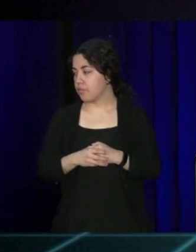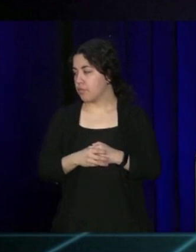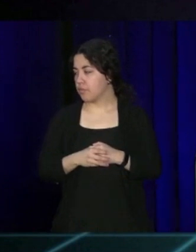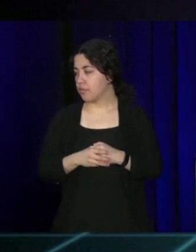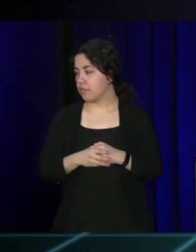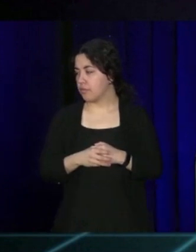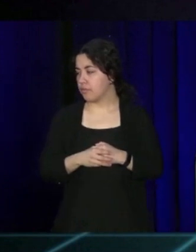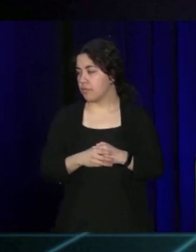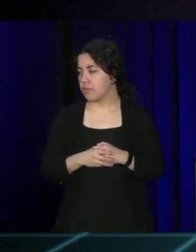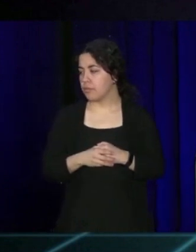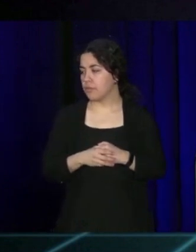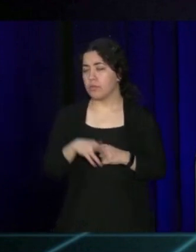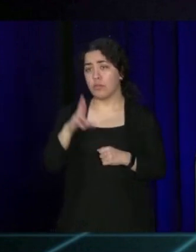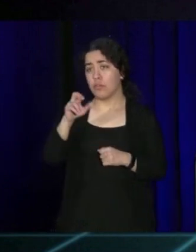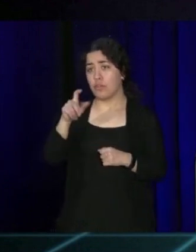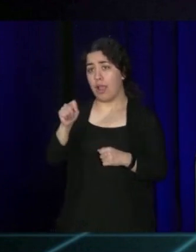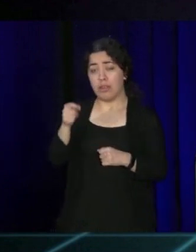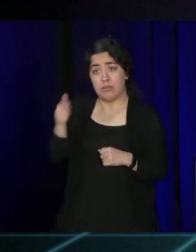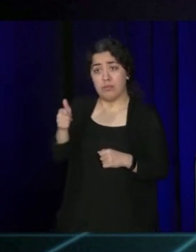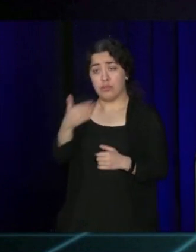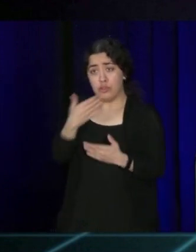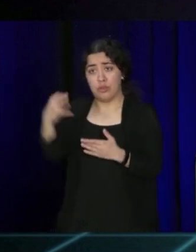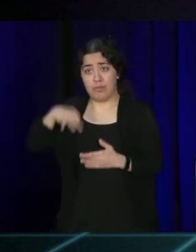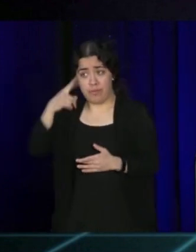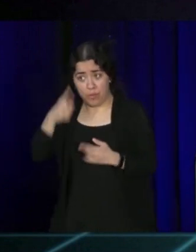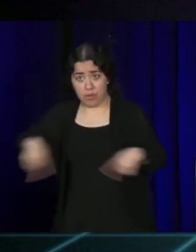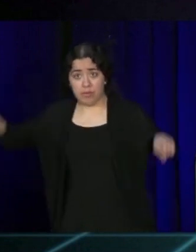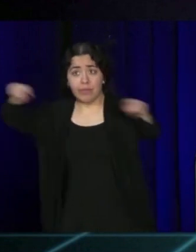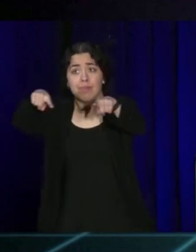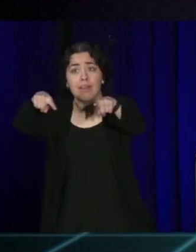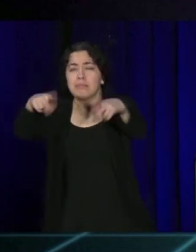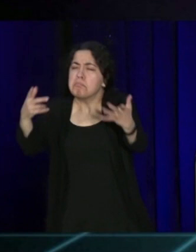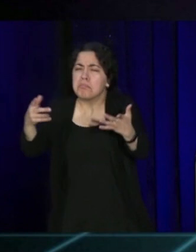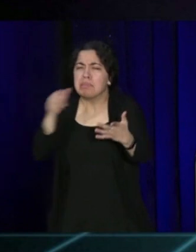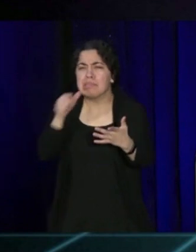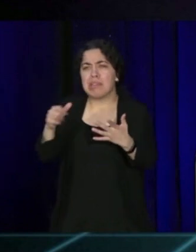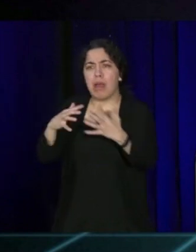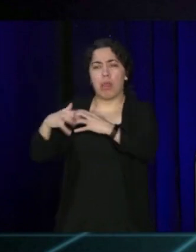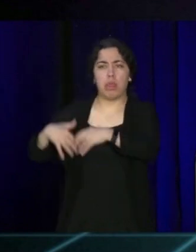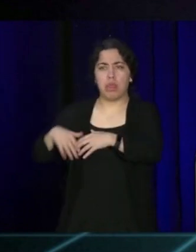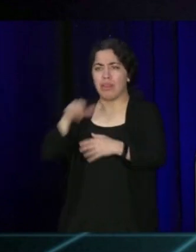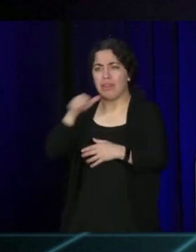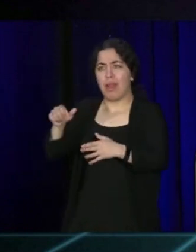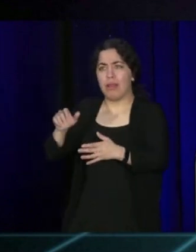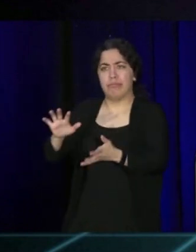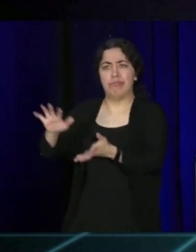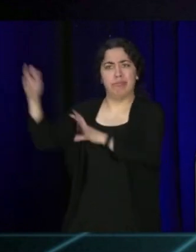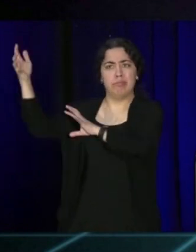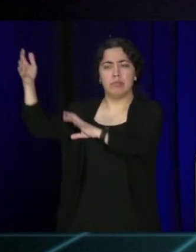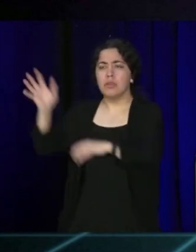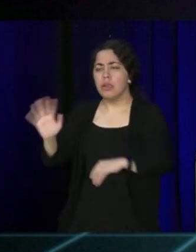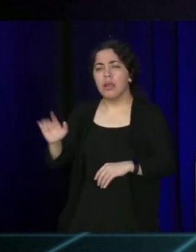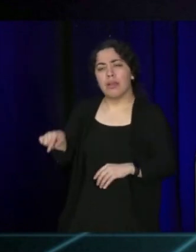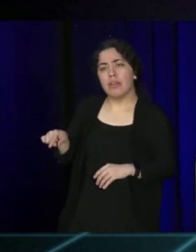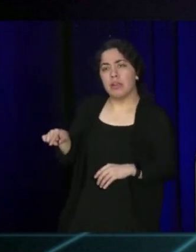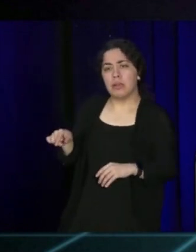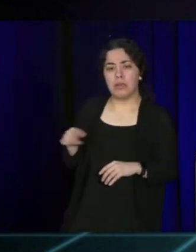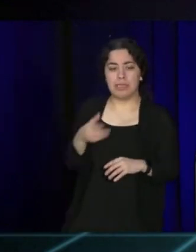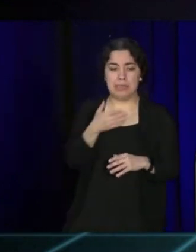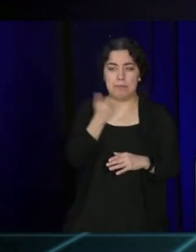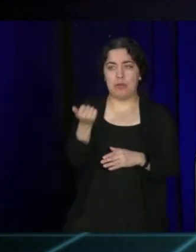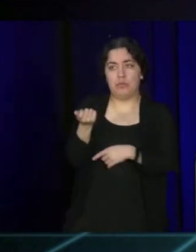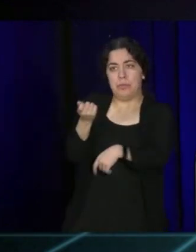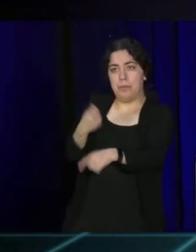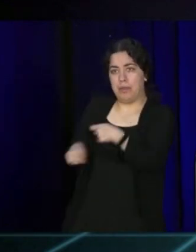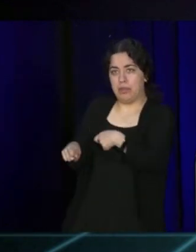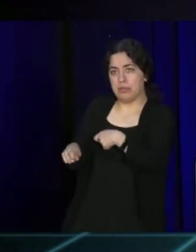because I don't think there's anything inherently broken about it. And also, it will take something that's a lot better to replace it, and I don't